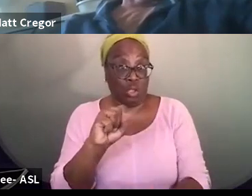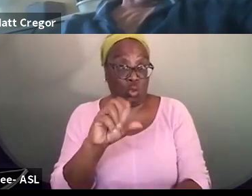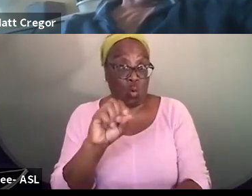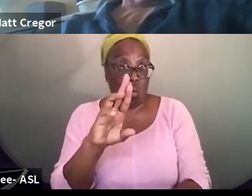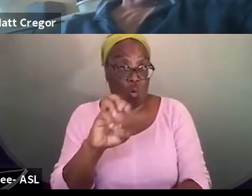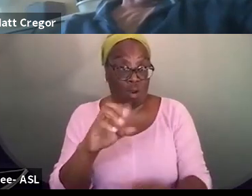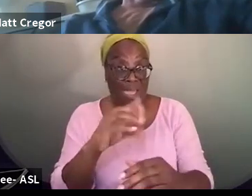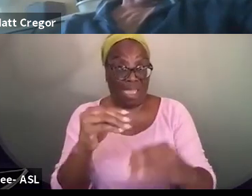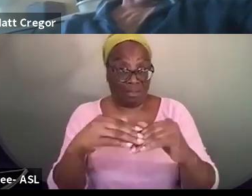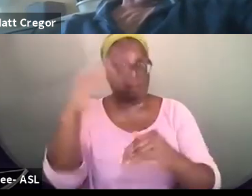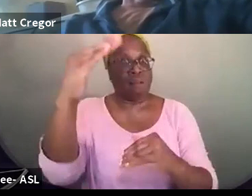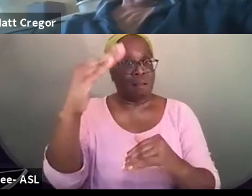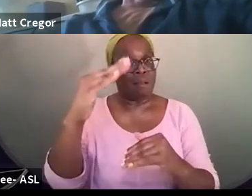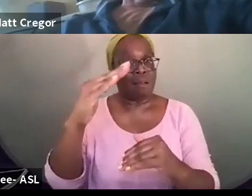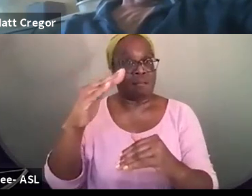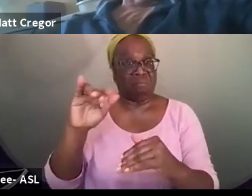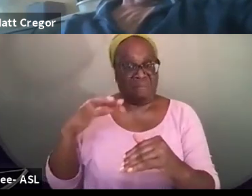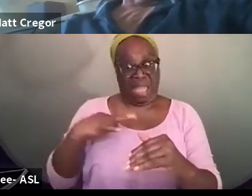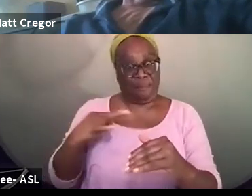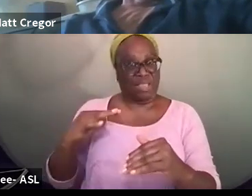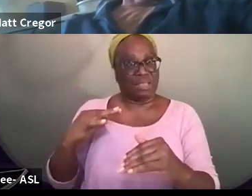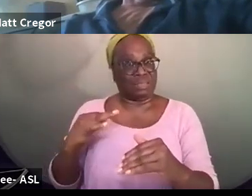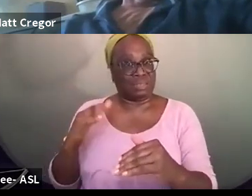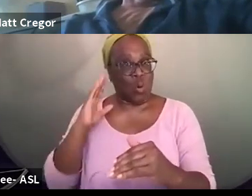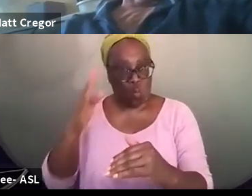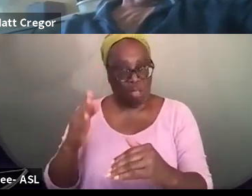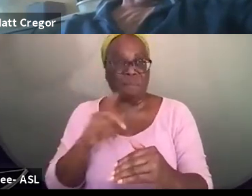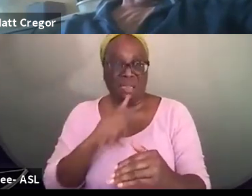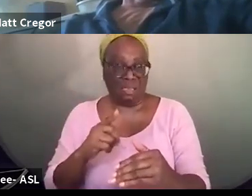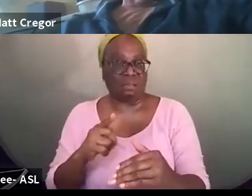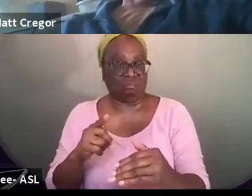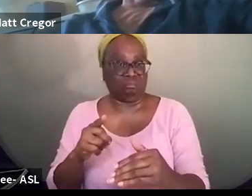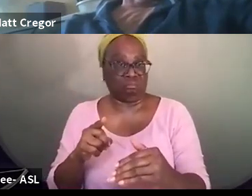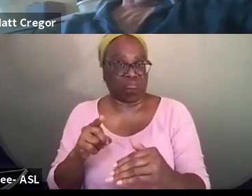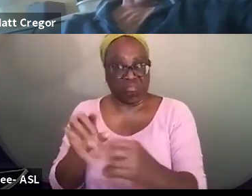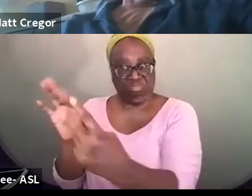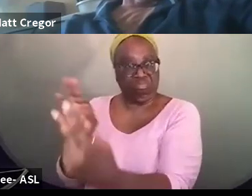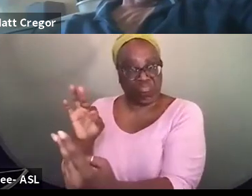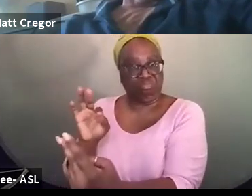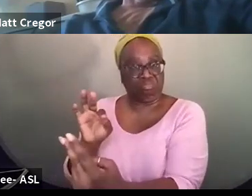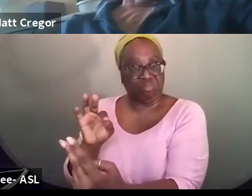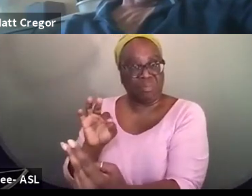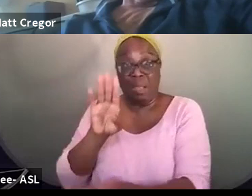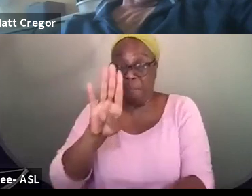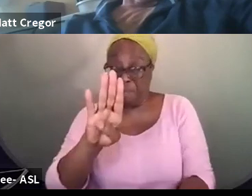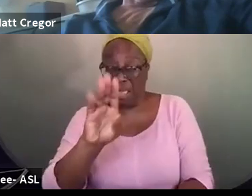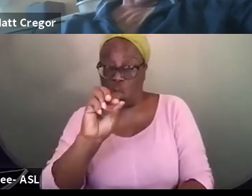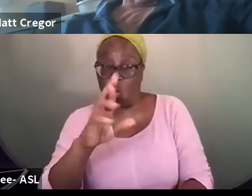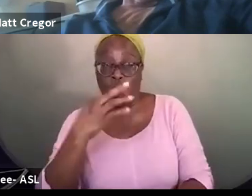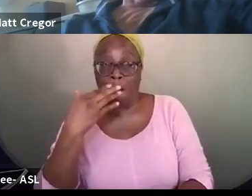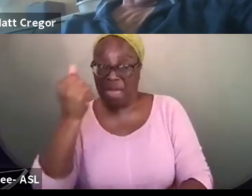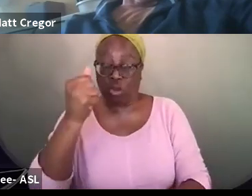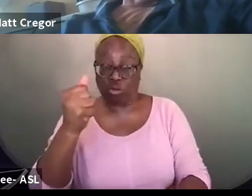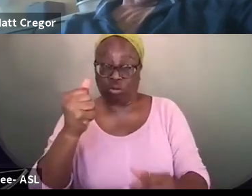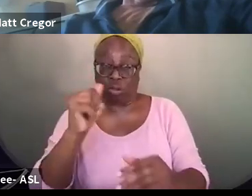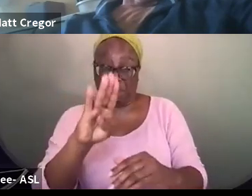We could then utilize the GPA, B or better, to determine